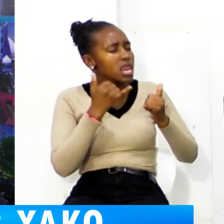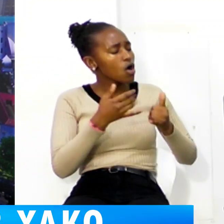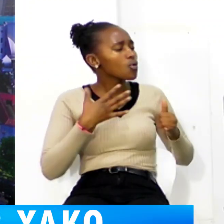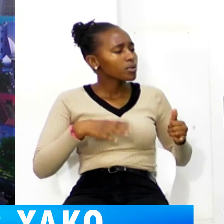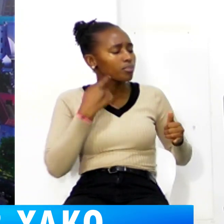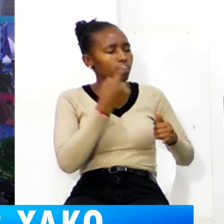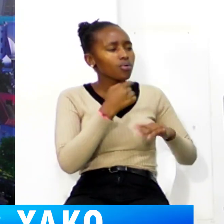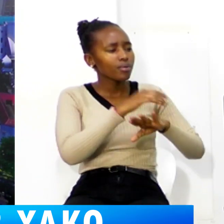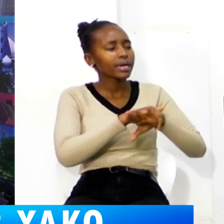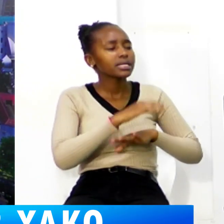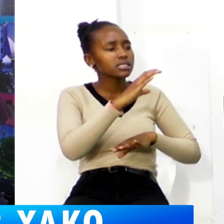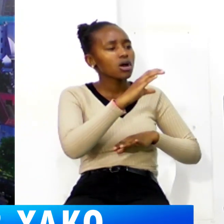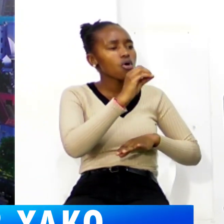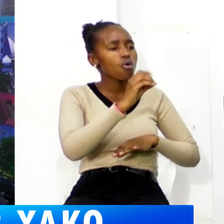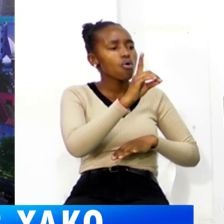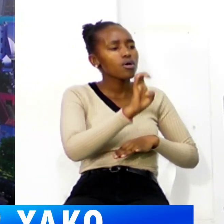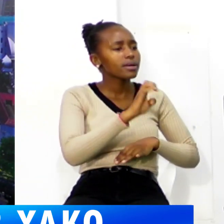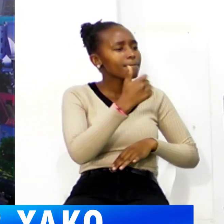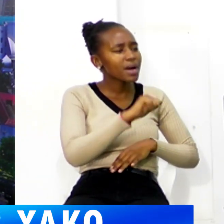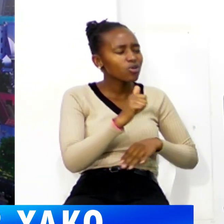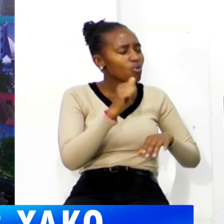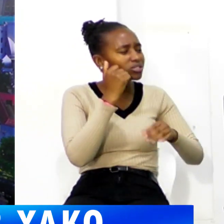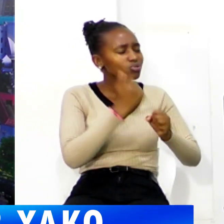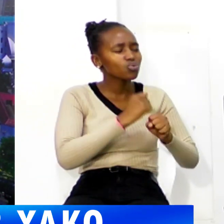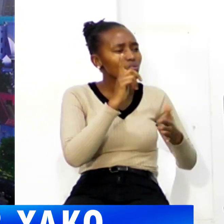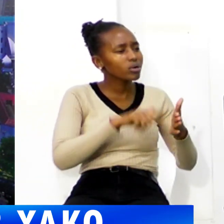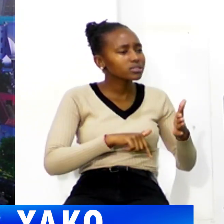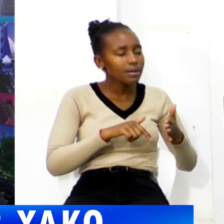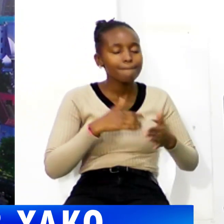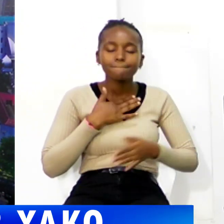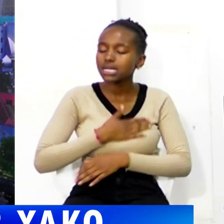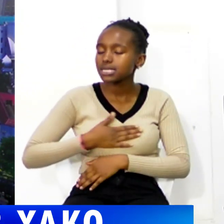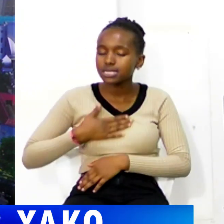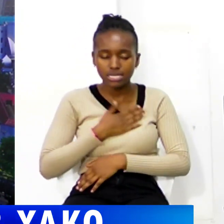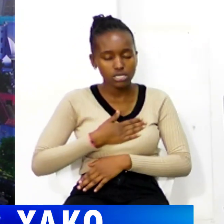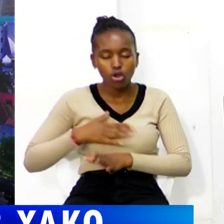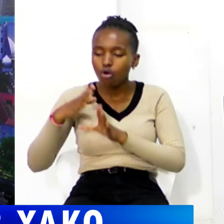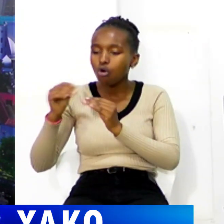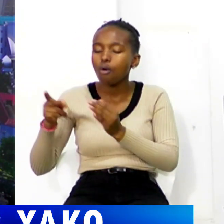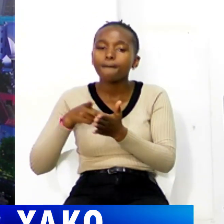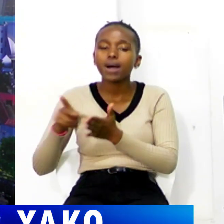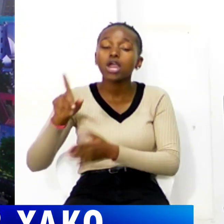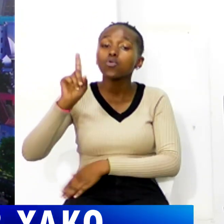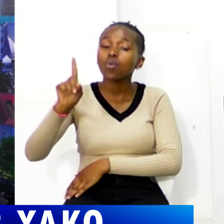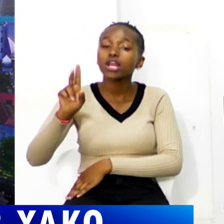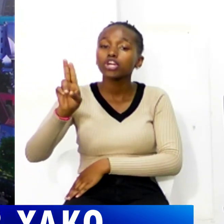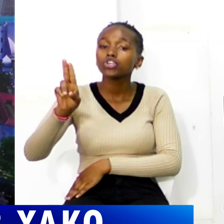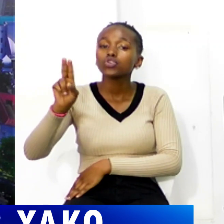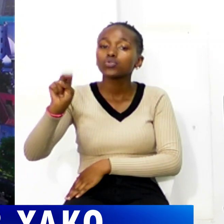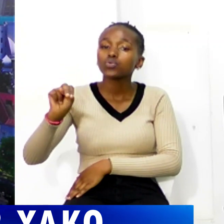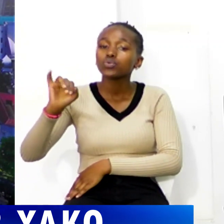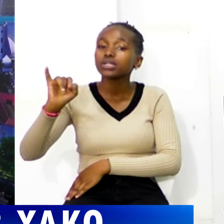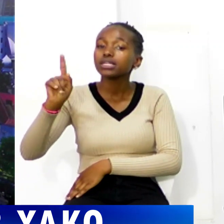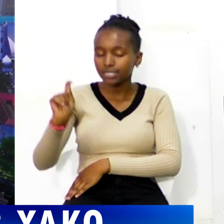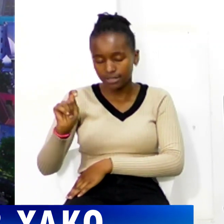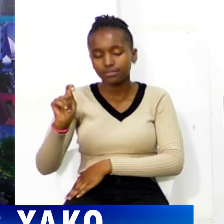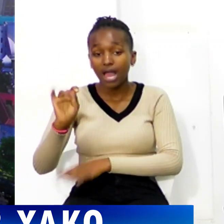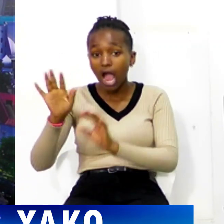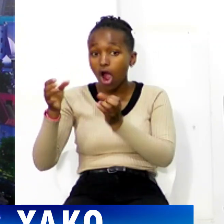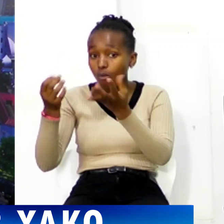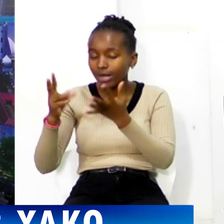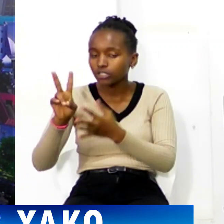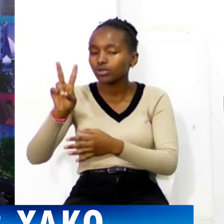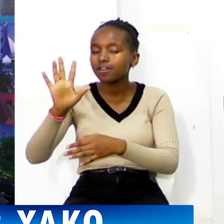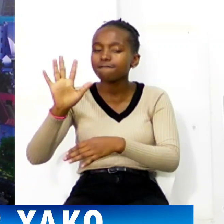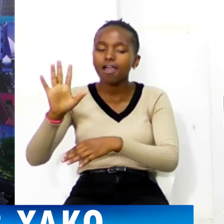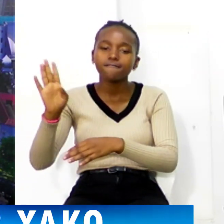code, they buy. Let them buy 1 unit at 25 shillings to activate the system